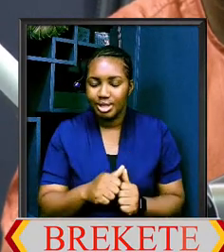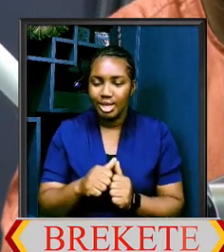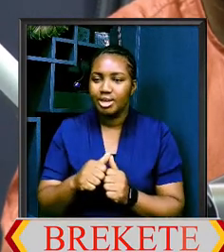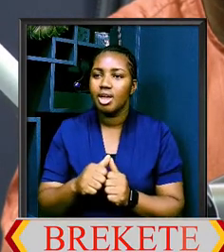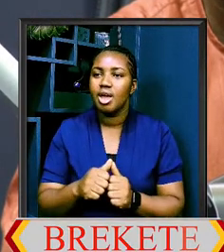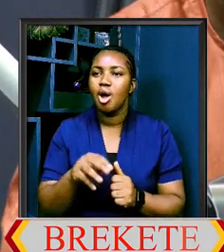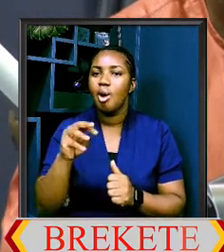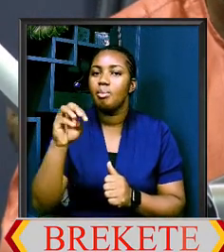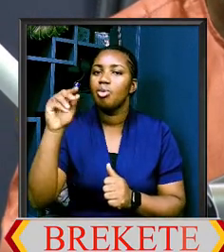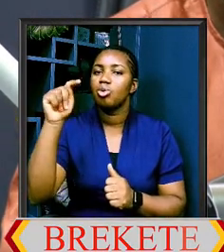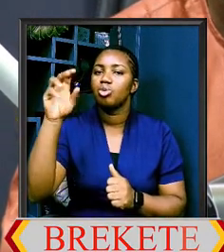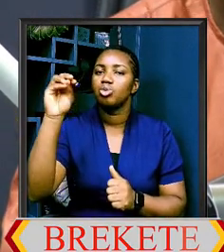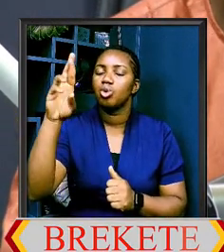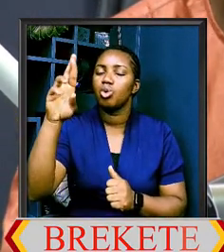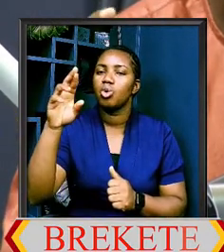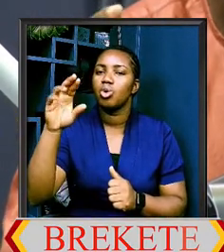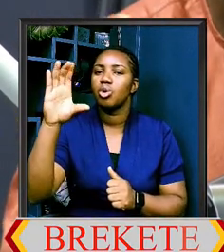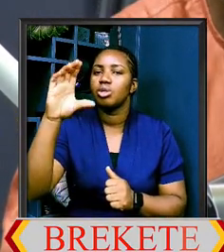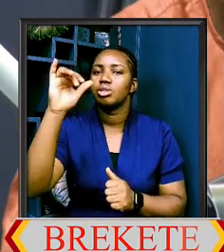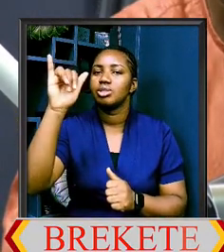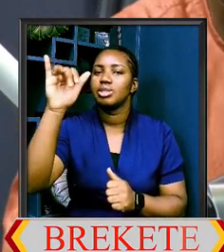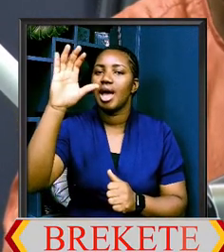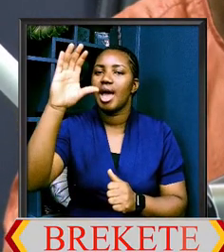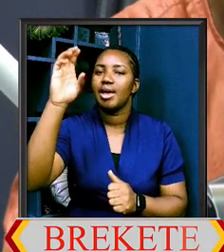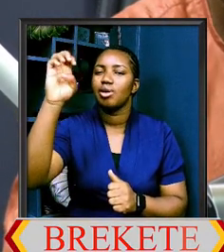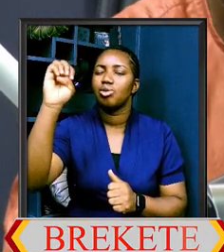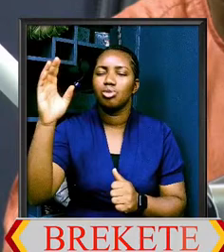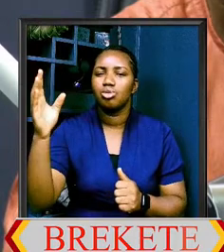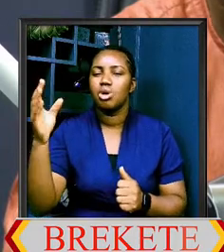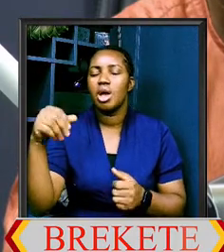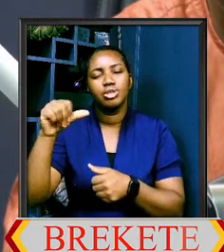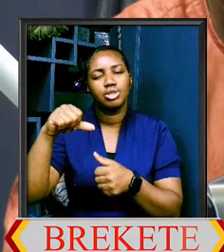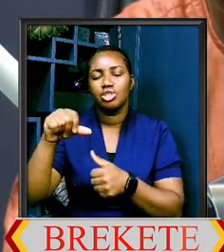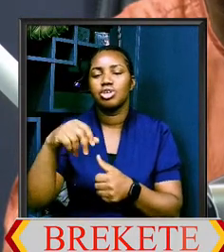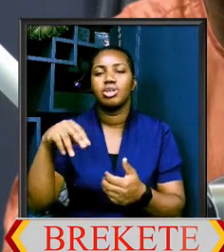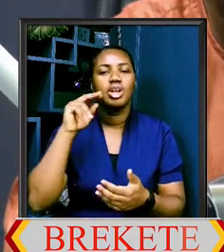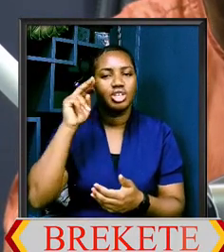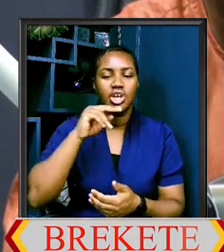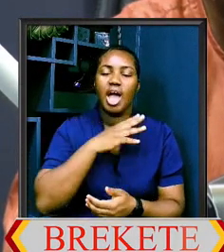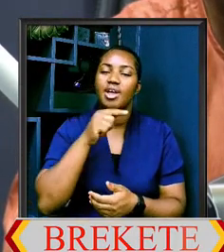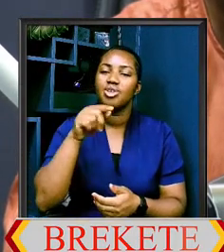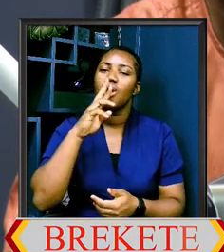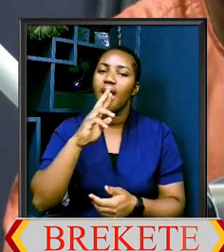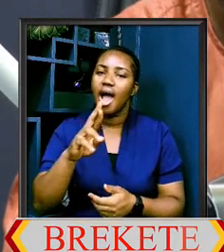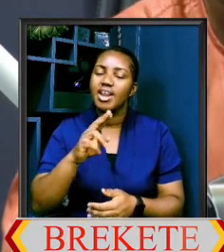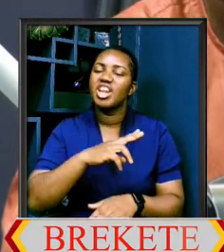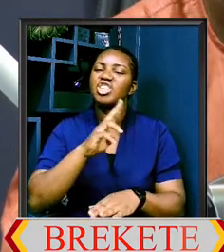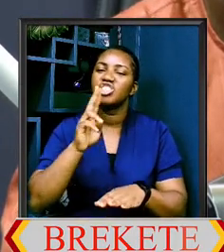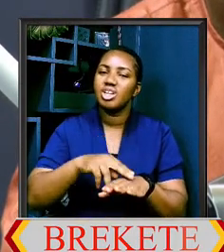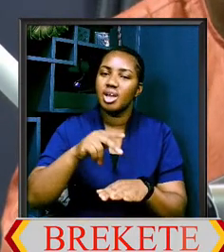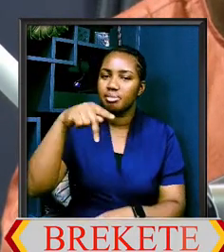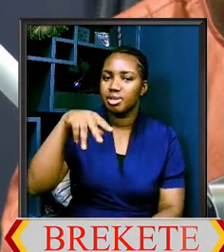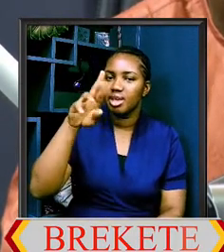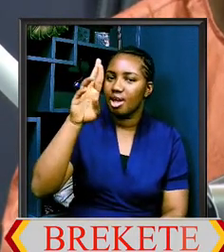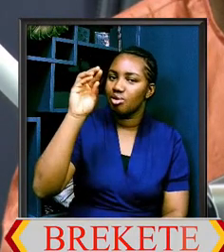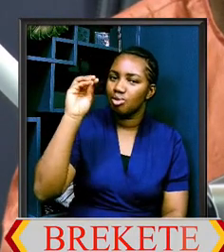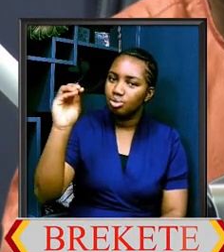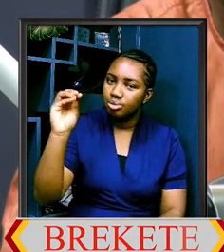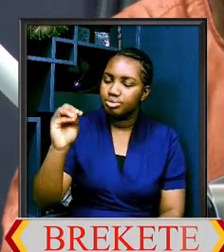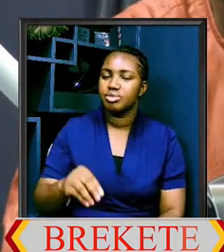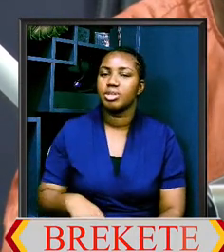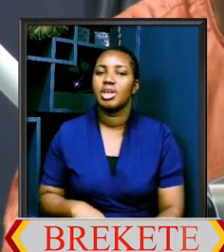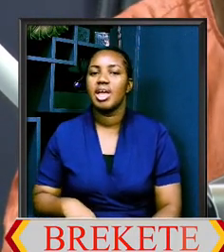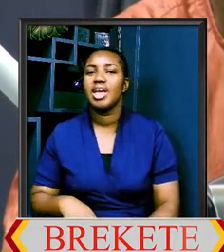Association of Nigeria, sir. And now you be the National Public Relations Officer? Yes, sir.